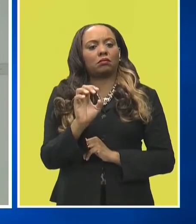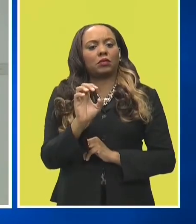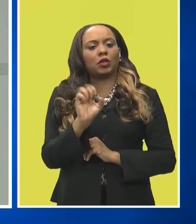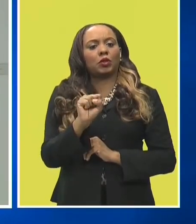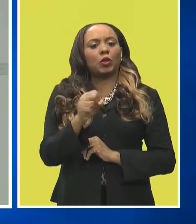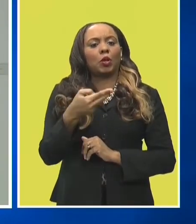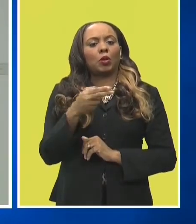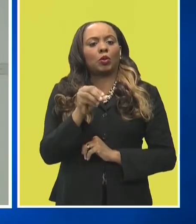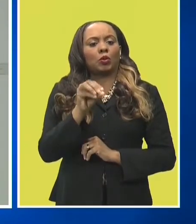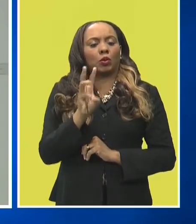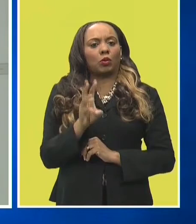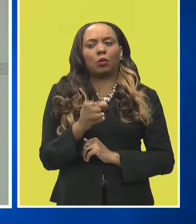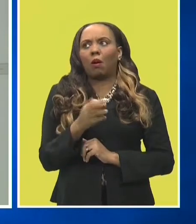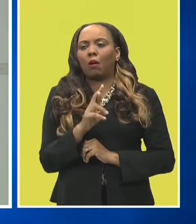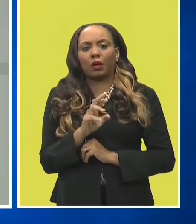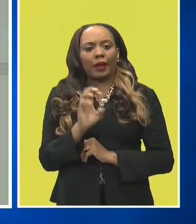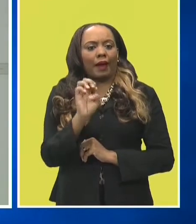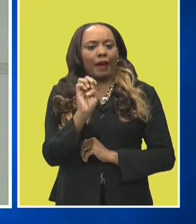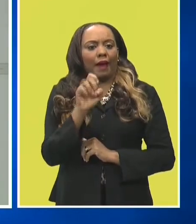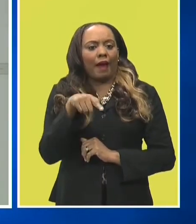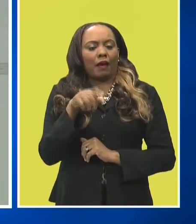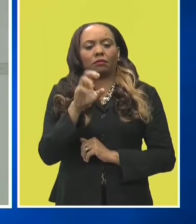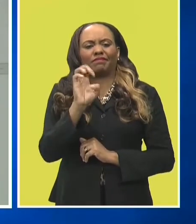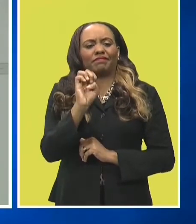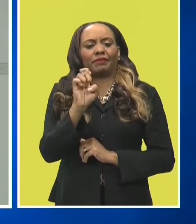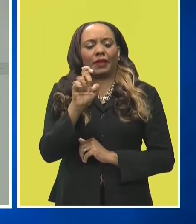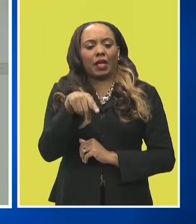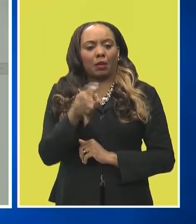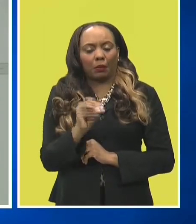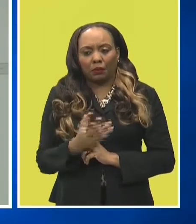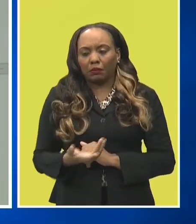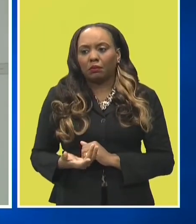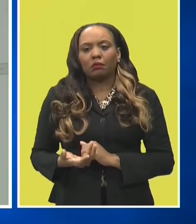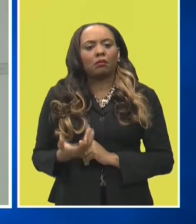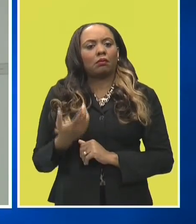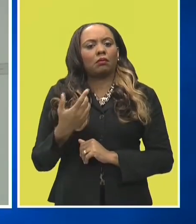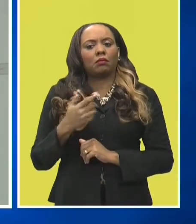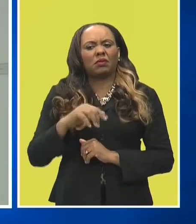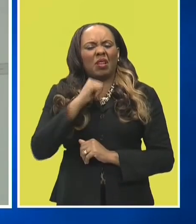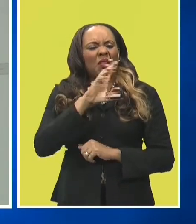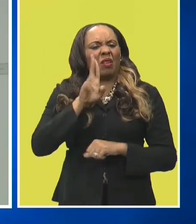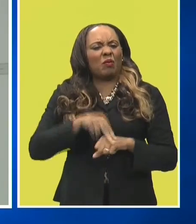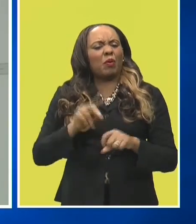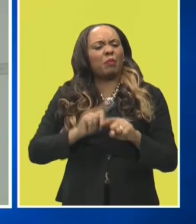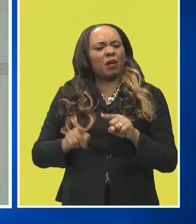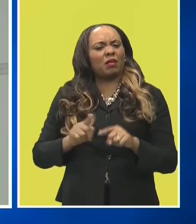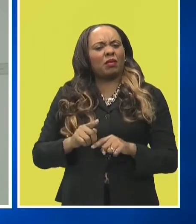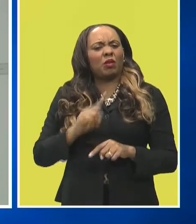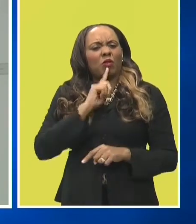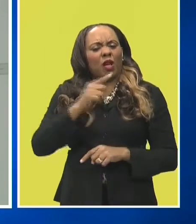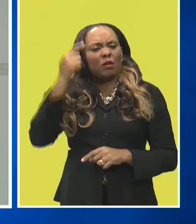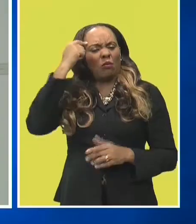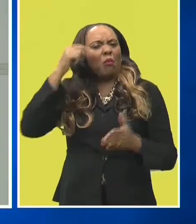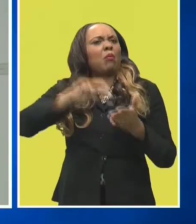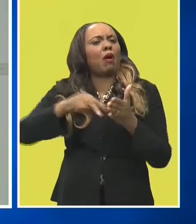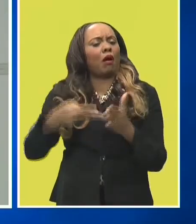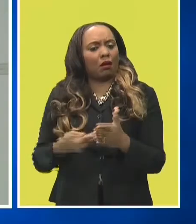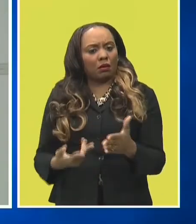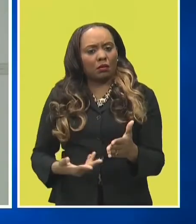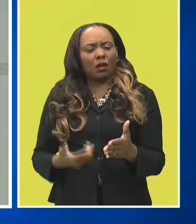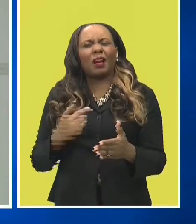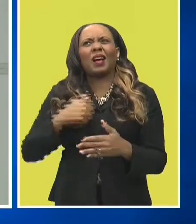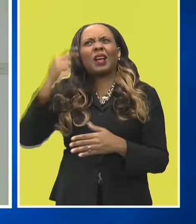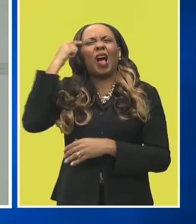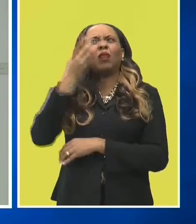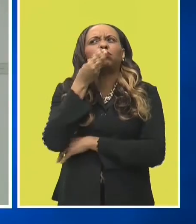show with a purpose. And with that being said, I start to think about all the things that we're going